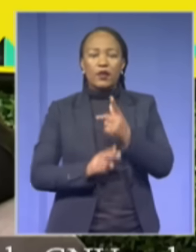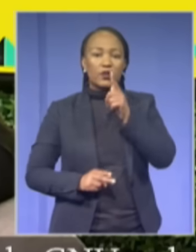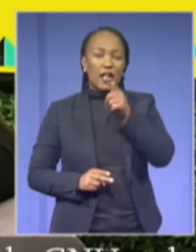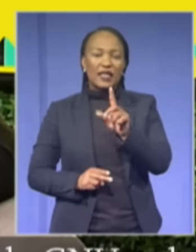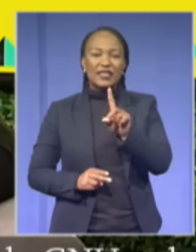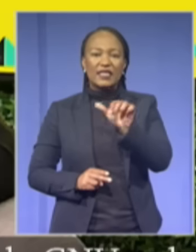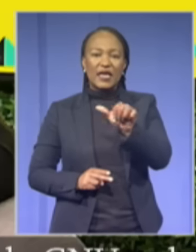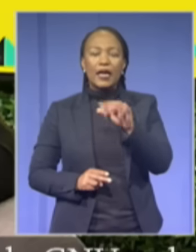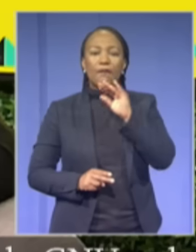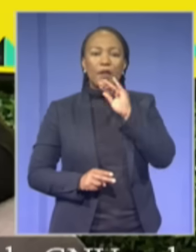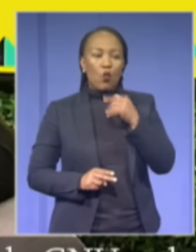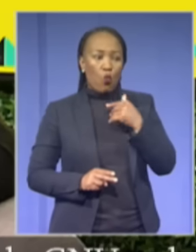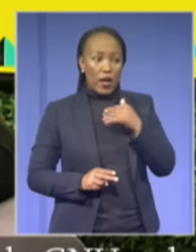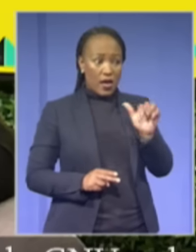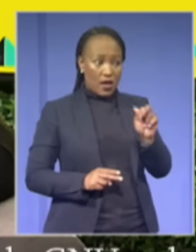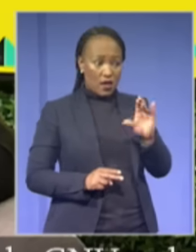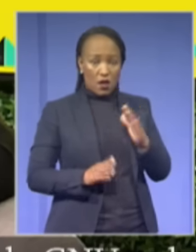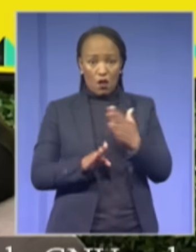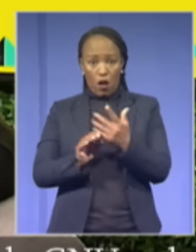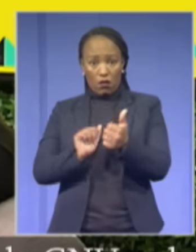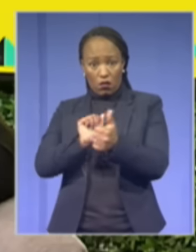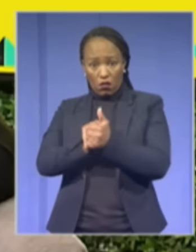coalition with the Democratic Alliance.